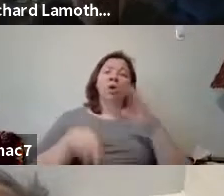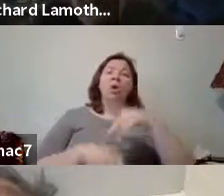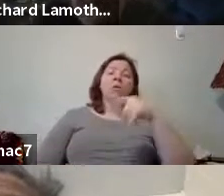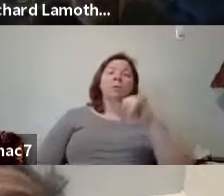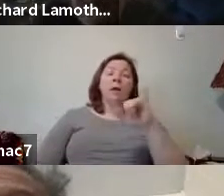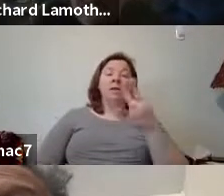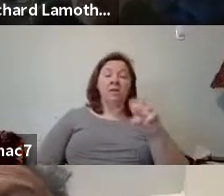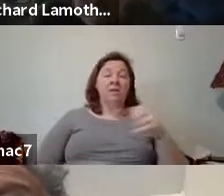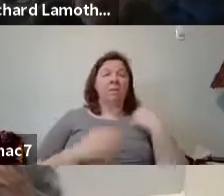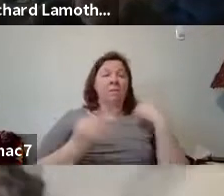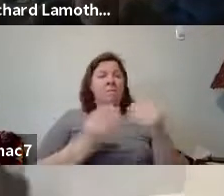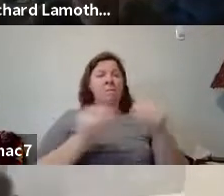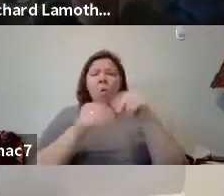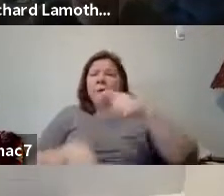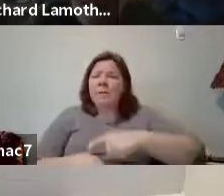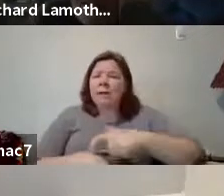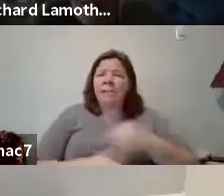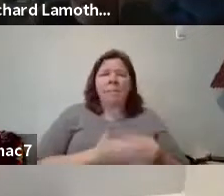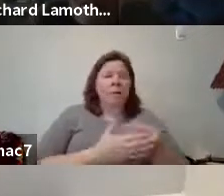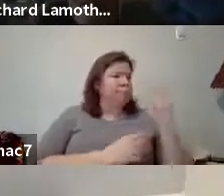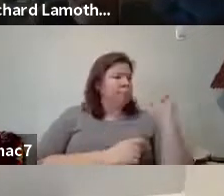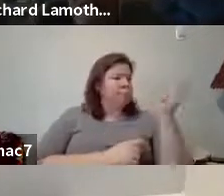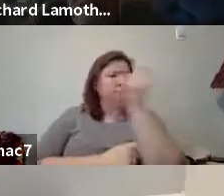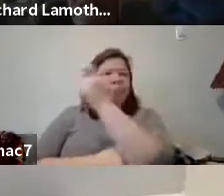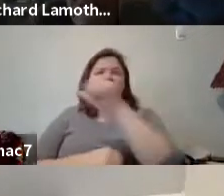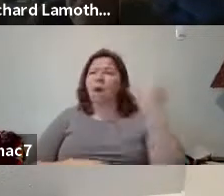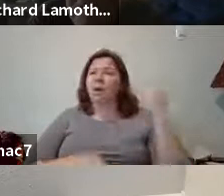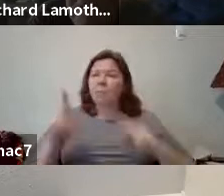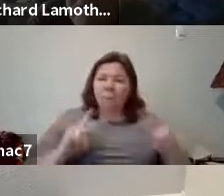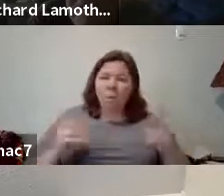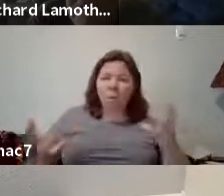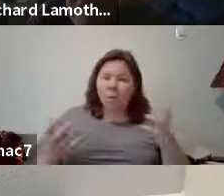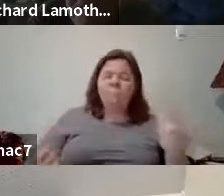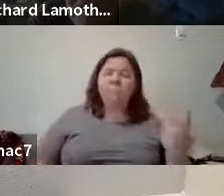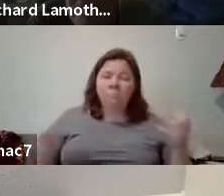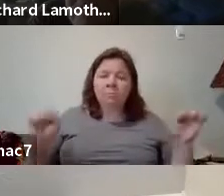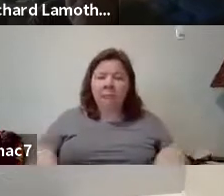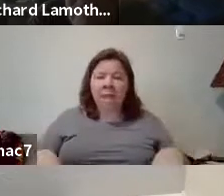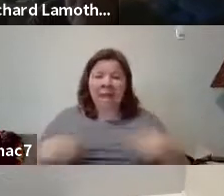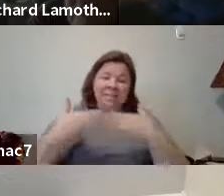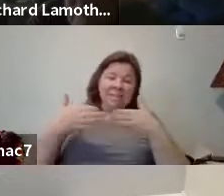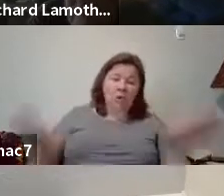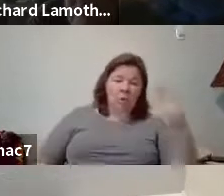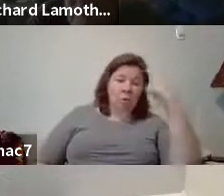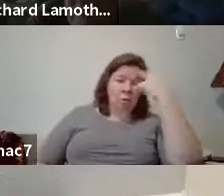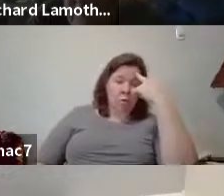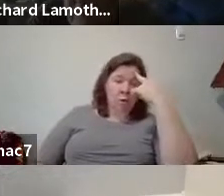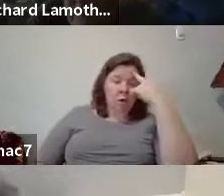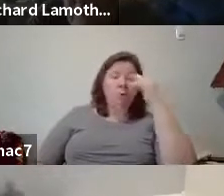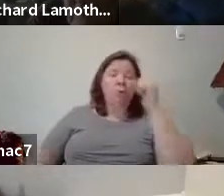more time and money that we can donate to other people. There's a general thought among our group